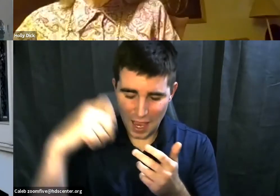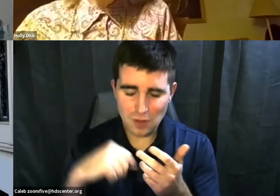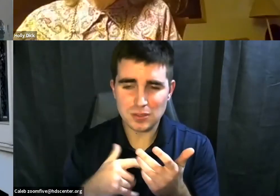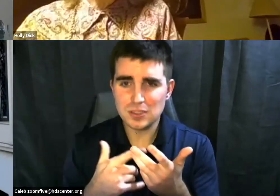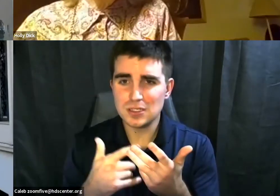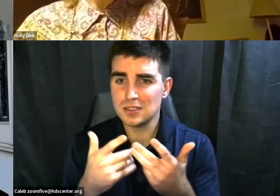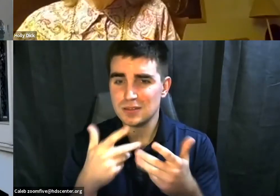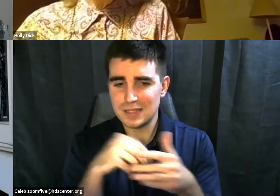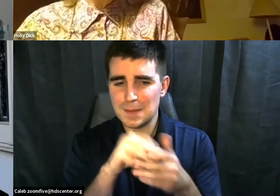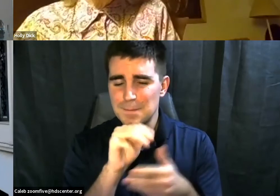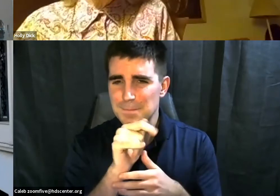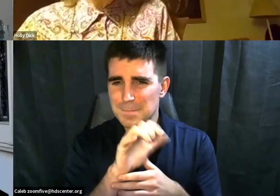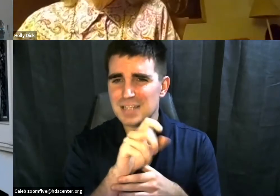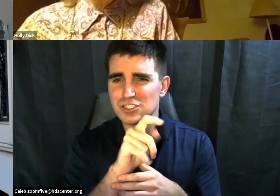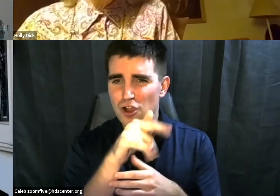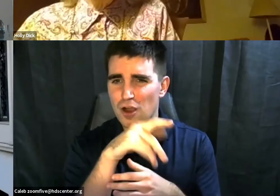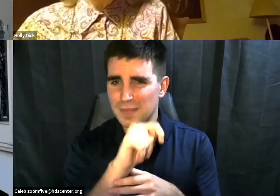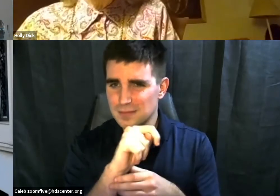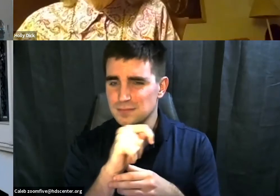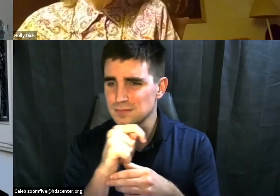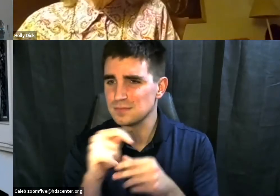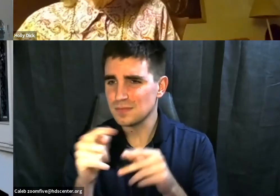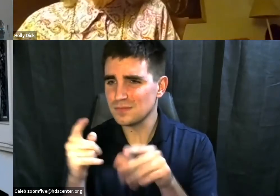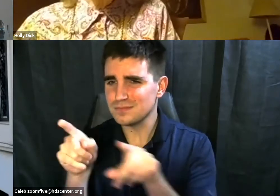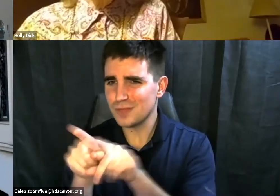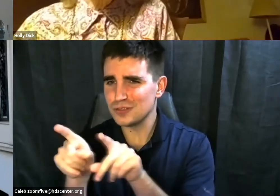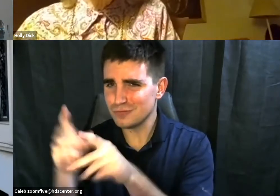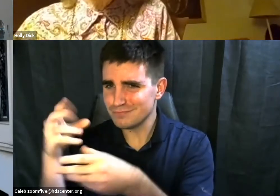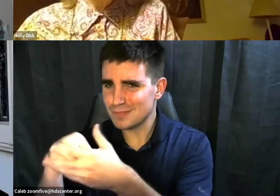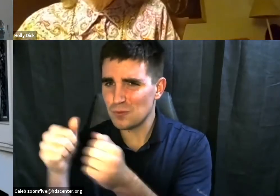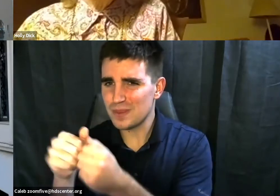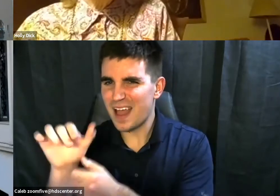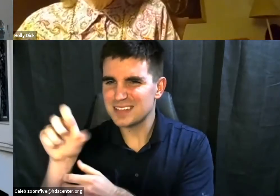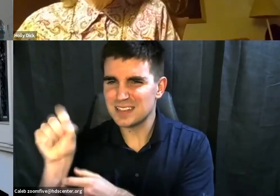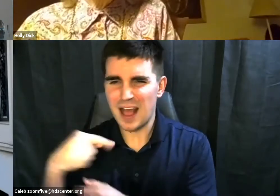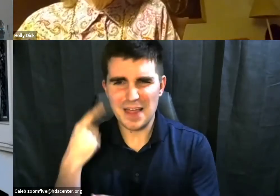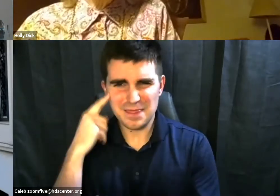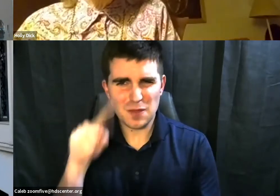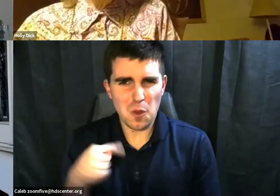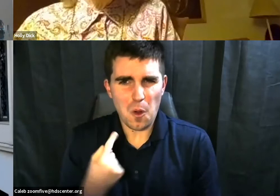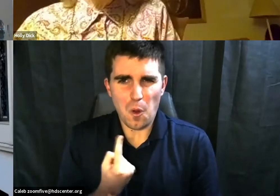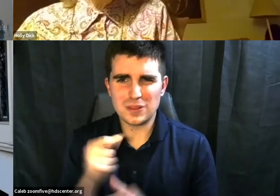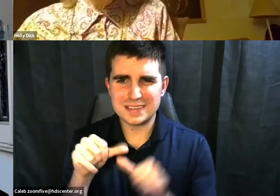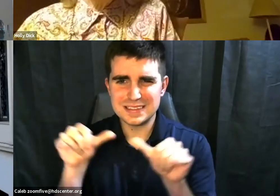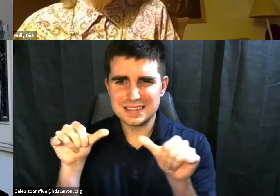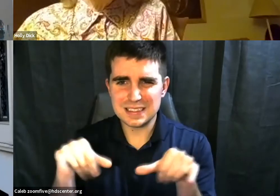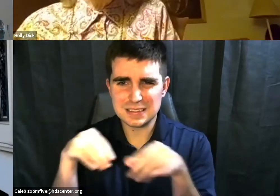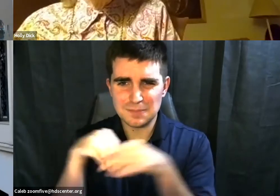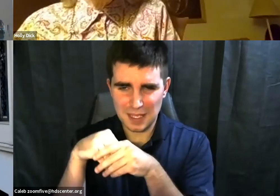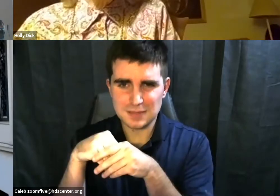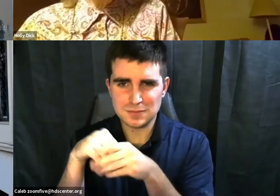Access. And I believe we are the only system left in the United States that actually assists people up or